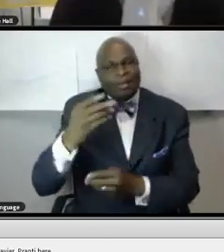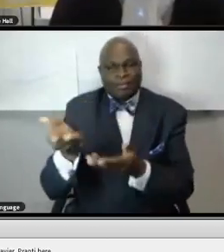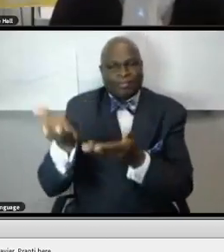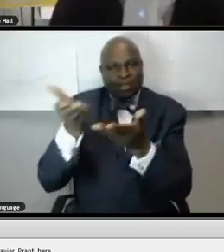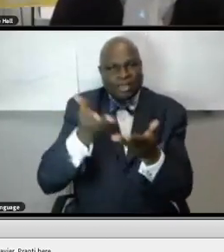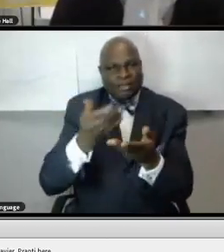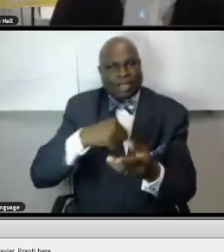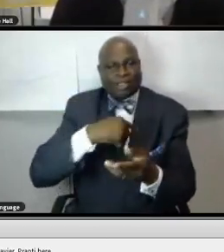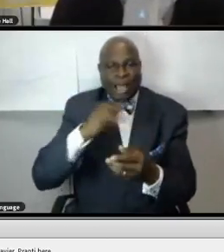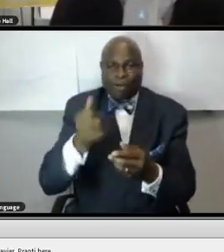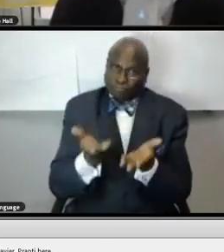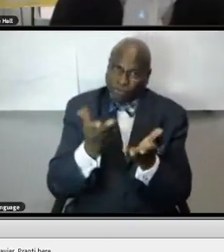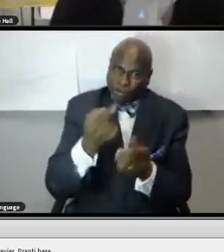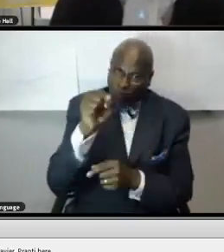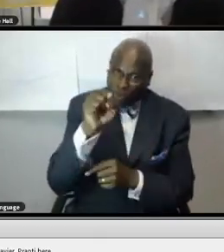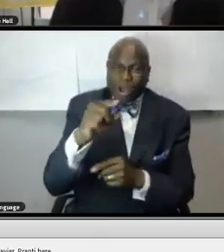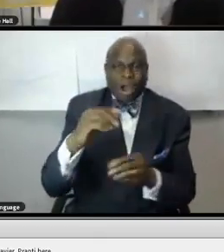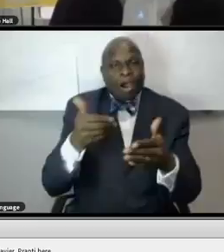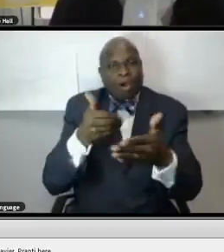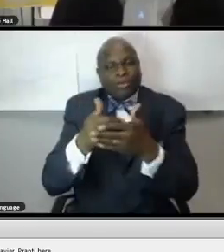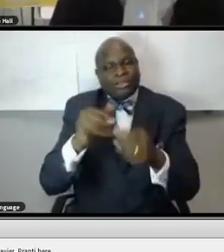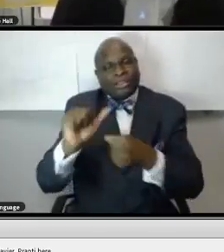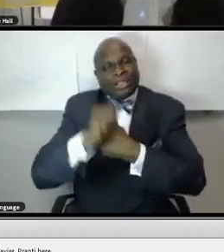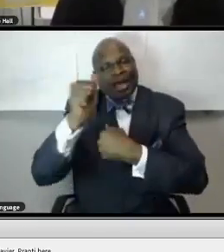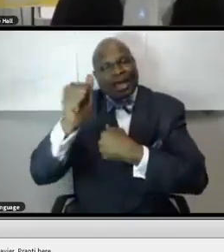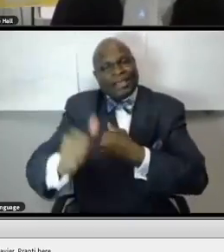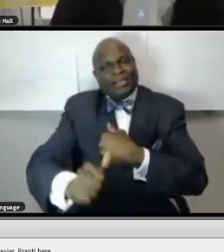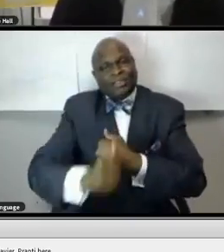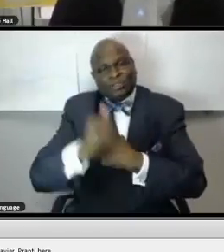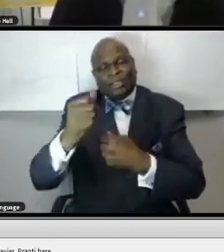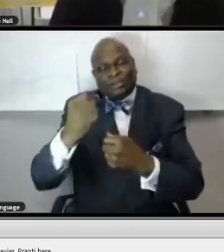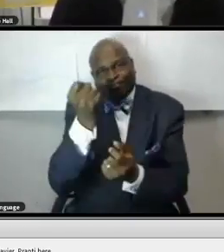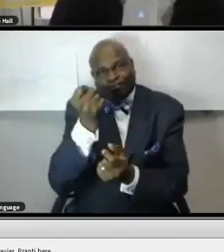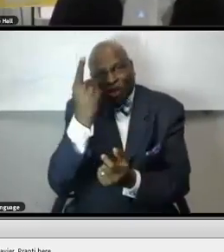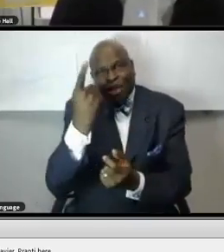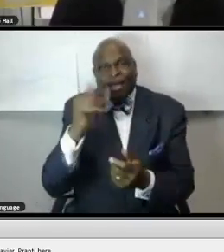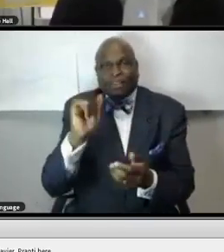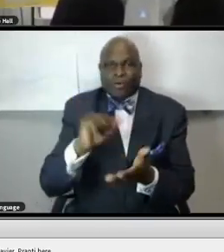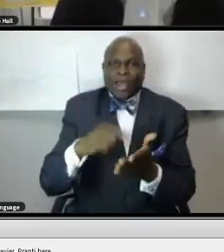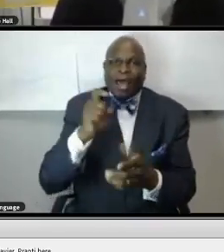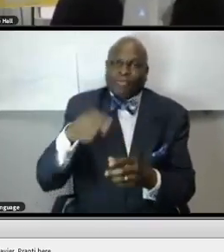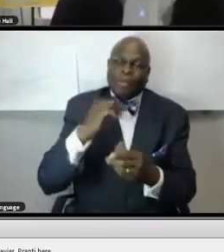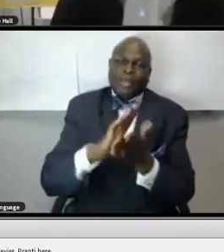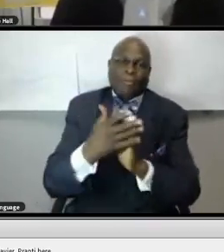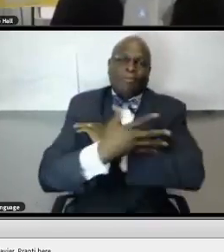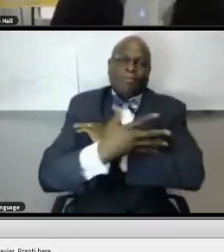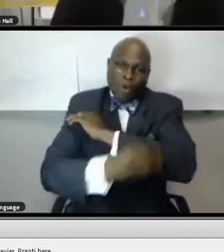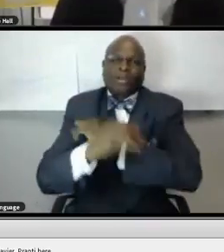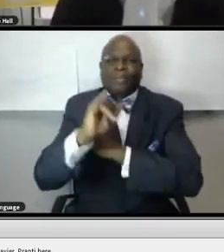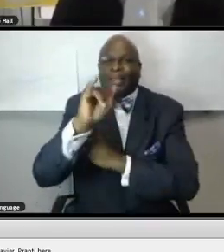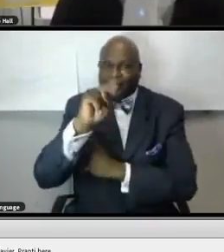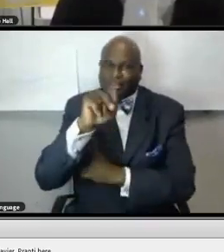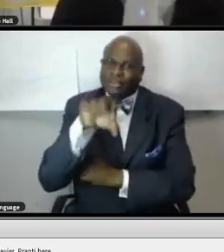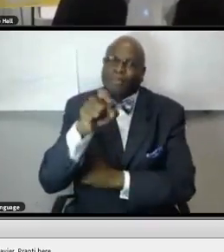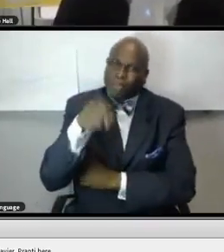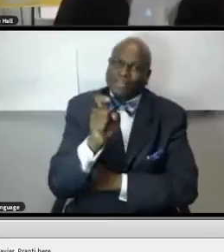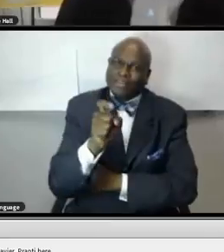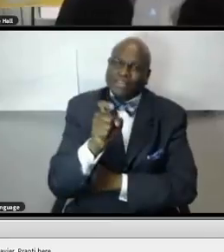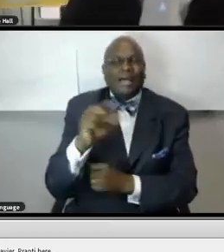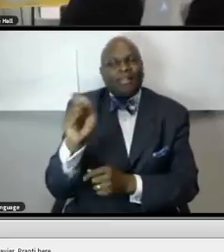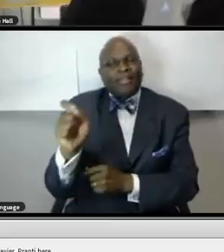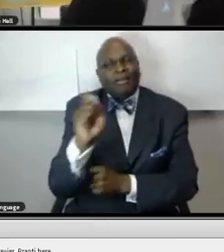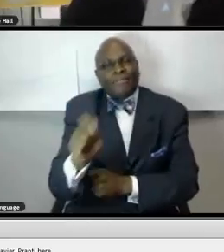would submit to you, close to a dangerous tautology, where we'd say you have to be poor to be Indigenous, so therefore